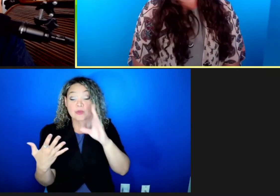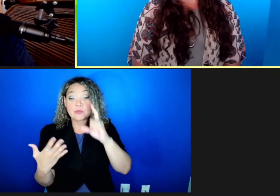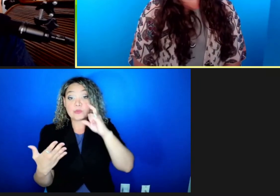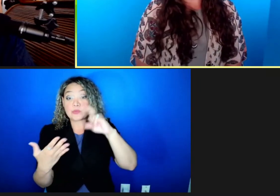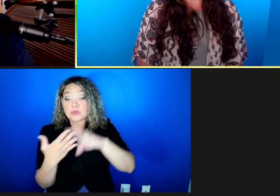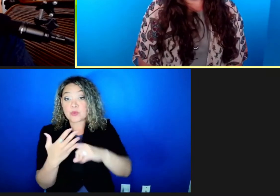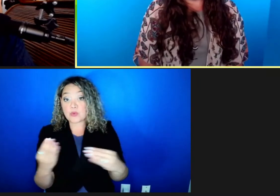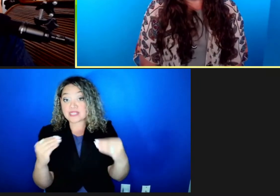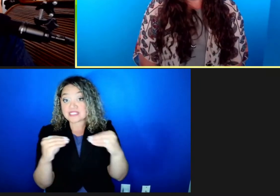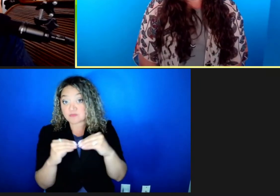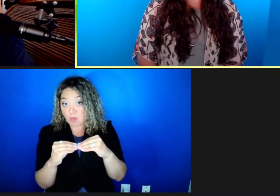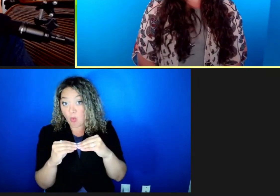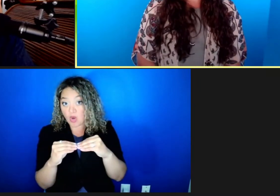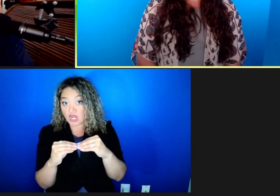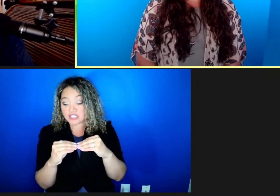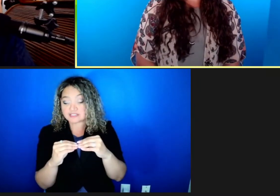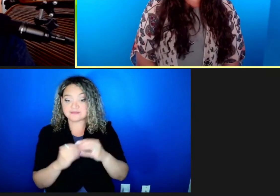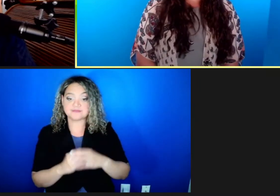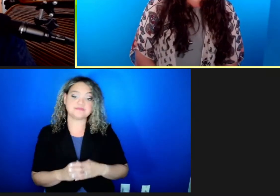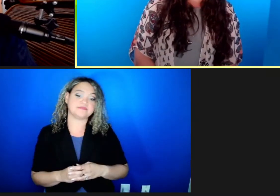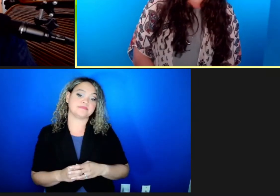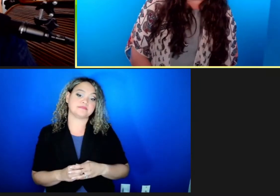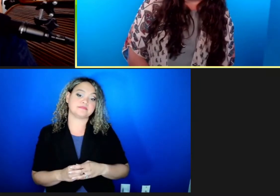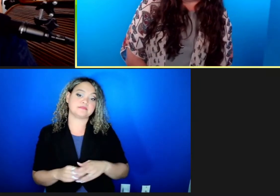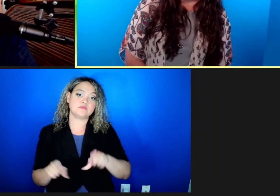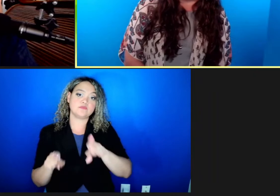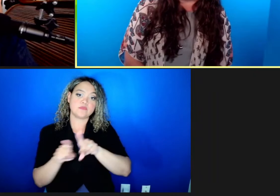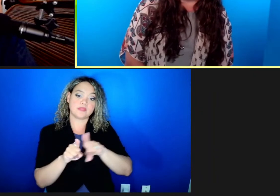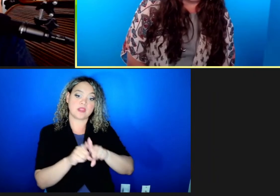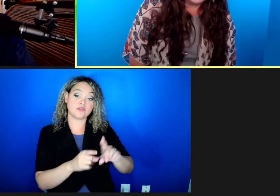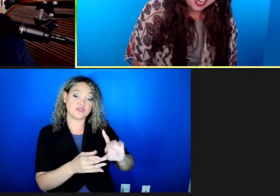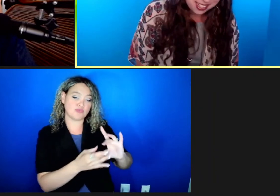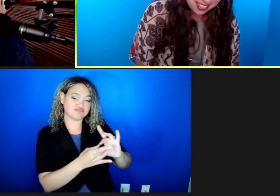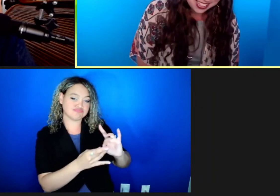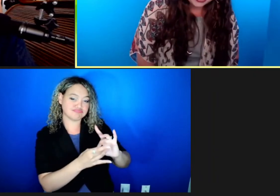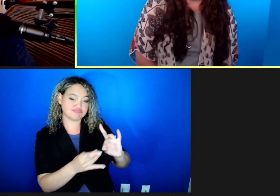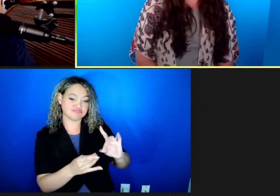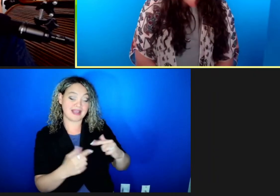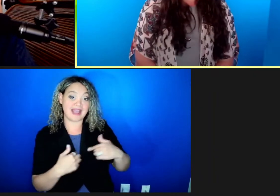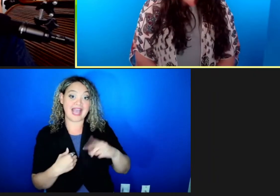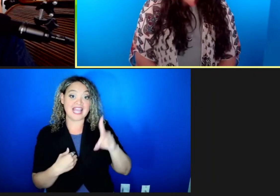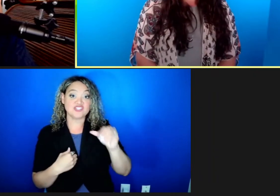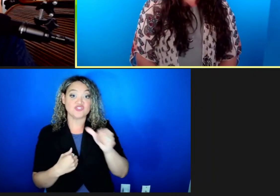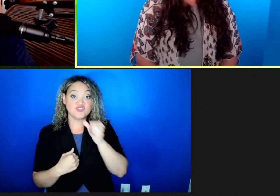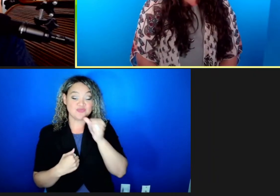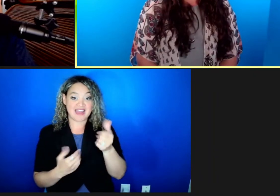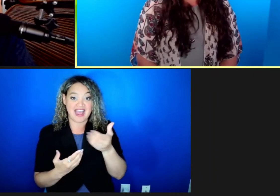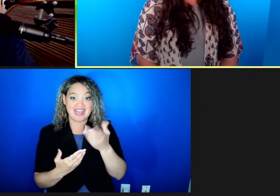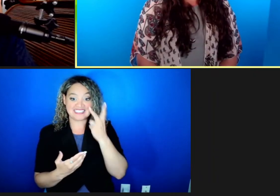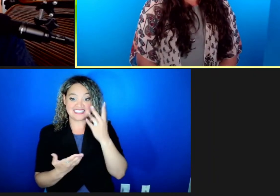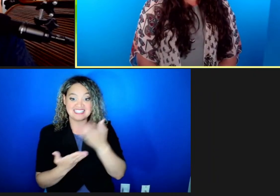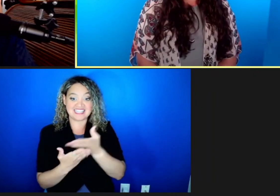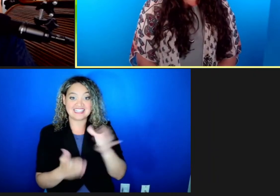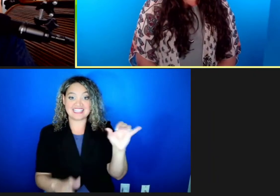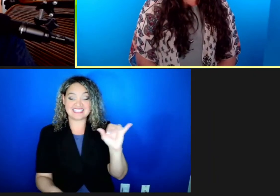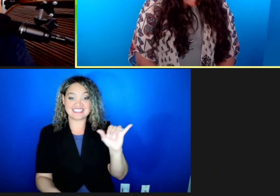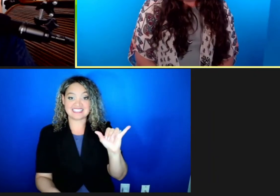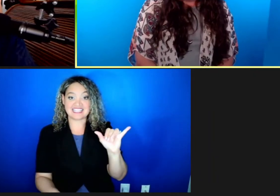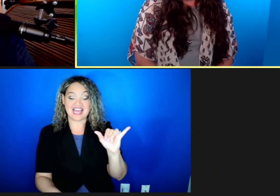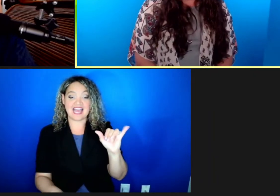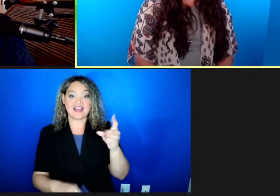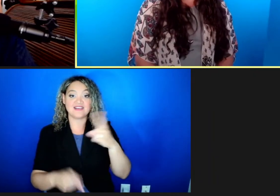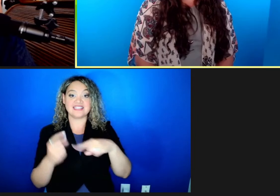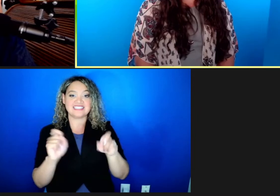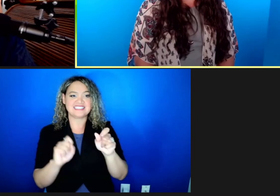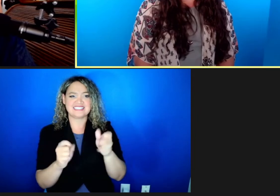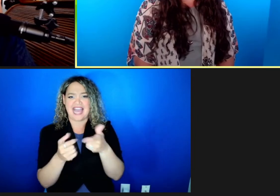that go forward. And just as a side, I do not see things like sign language